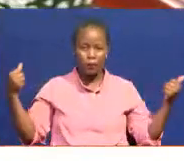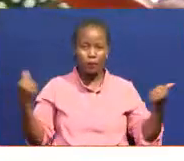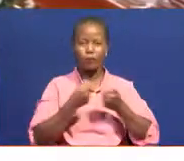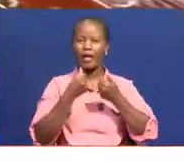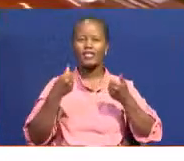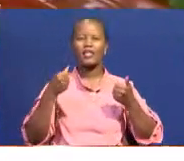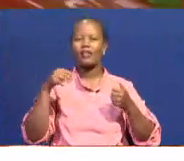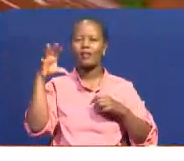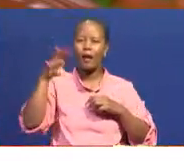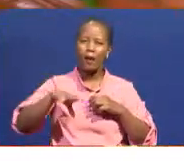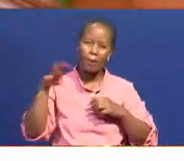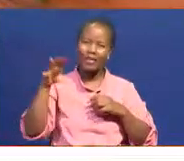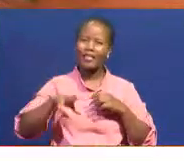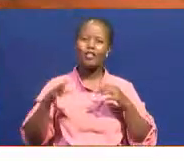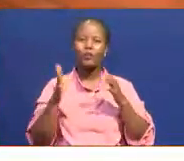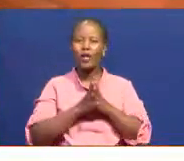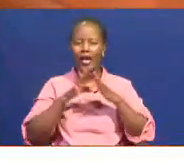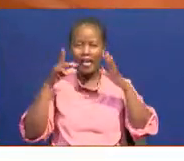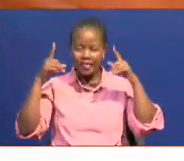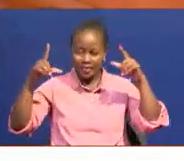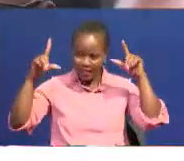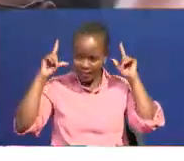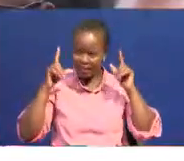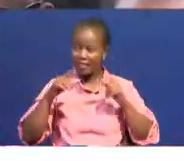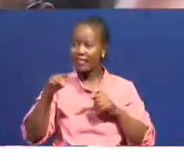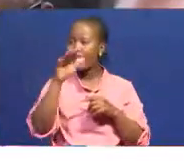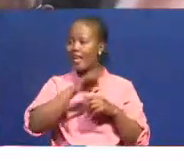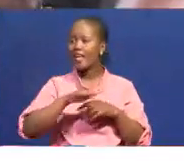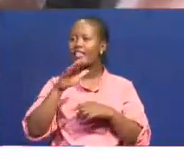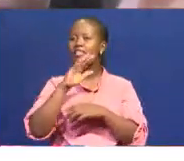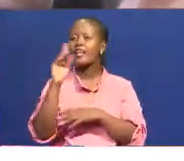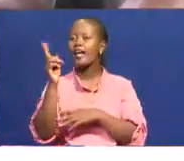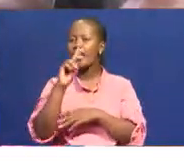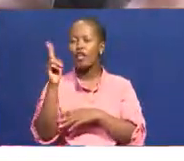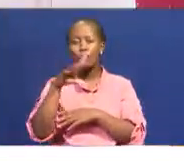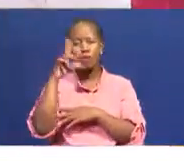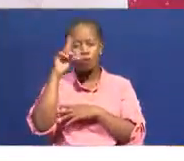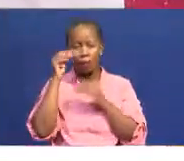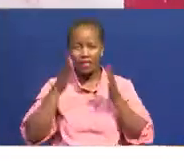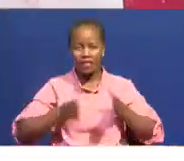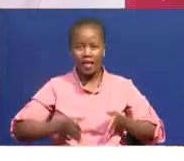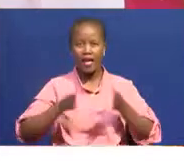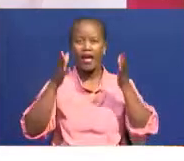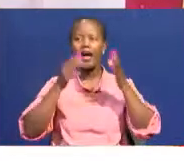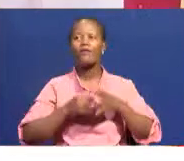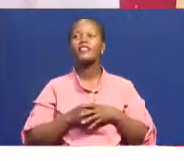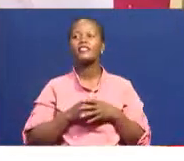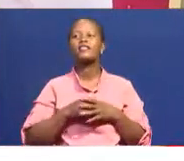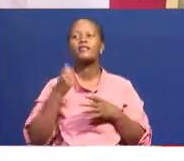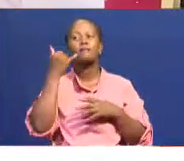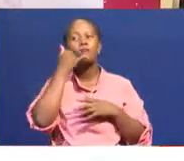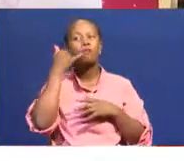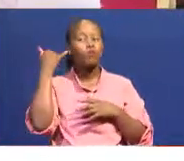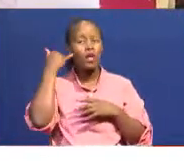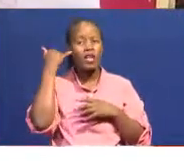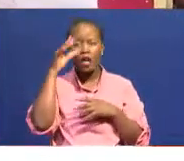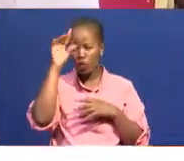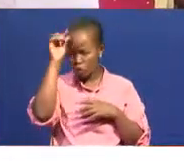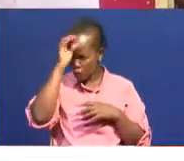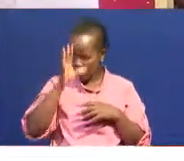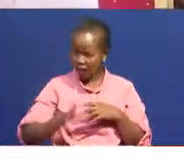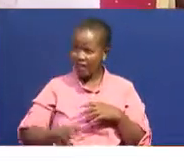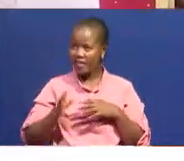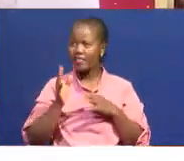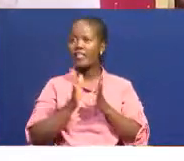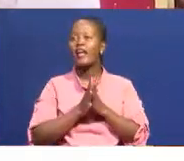matatu and a trailer in Salama along a Nairobi-Mombasa highway. Nakuru Governor Susan Kihika and